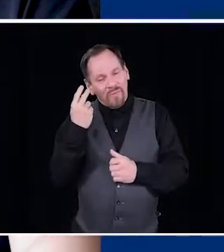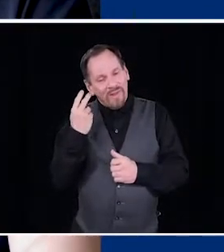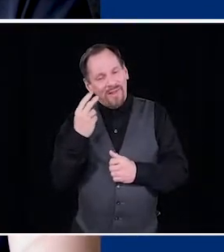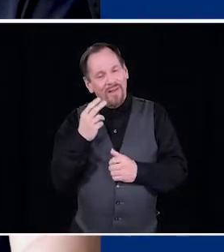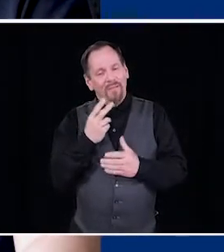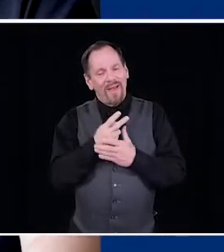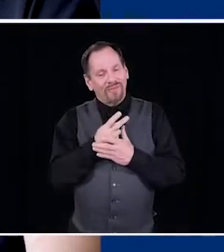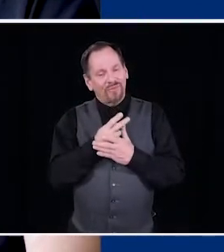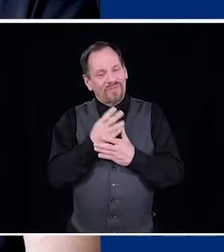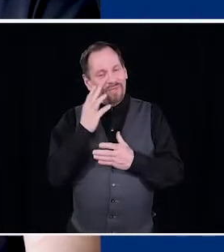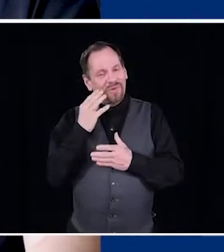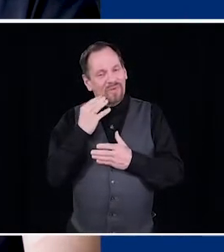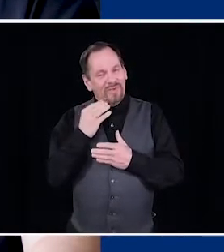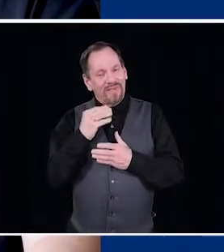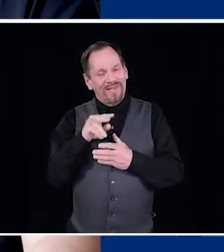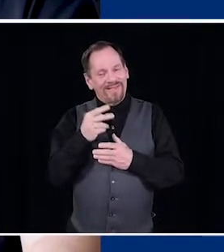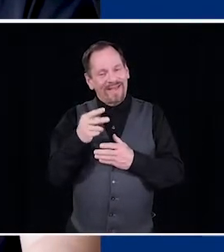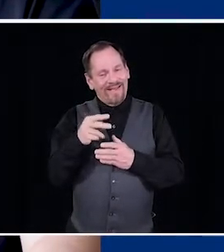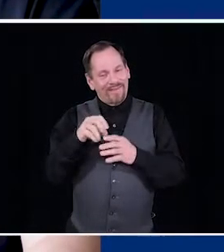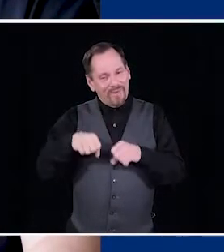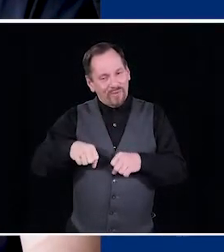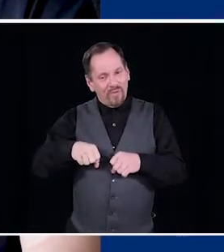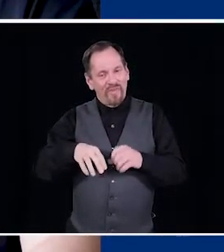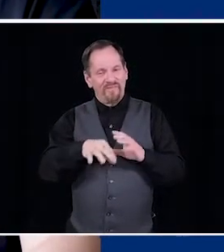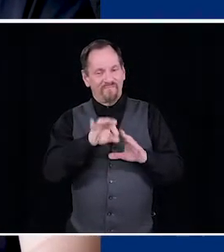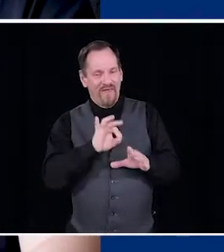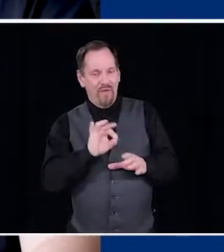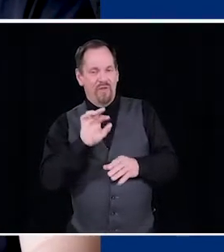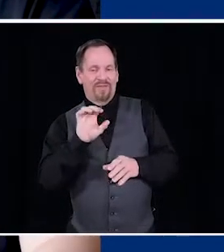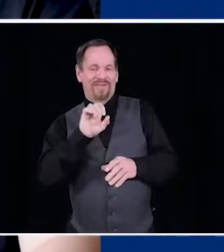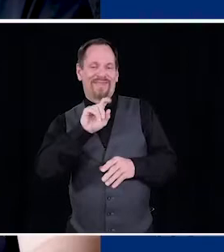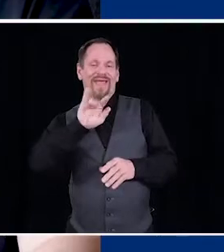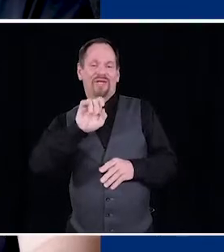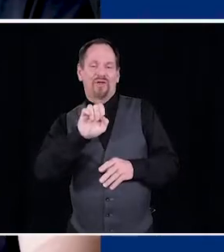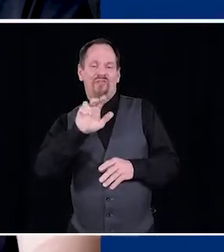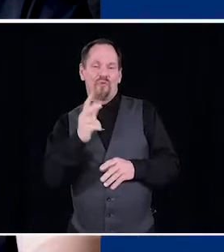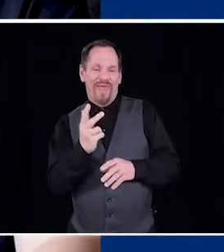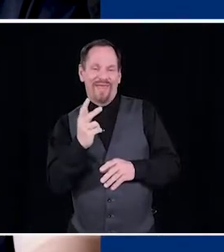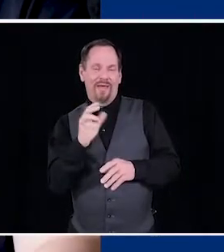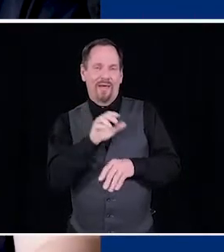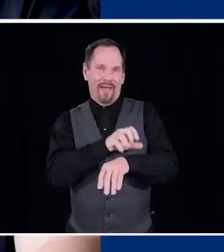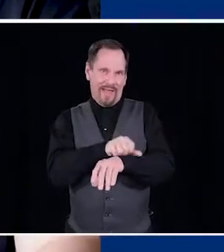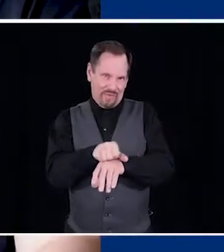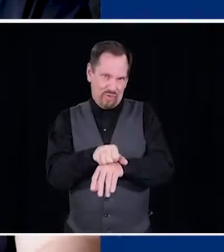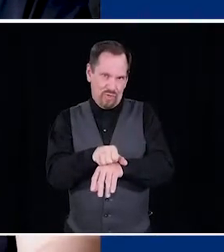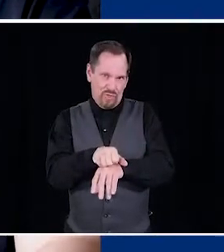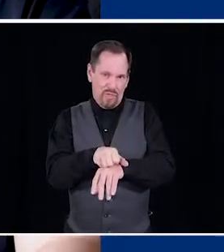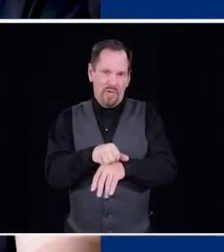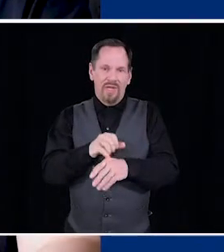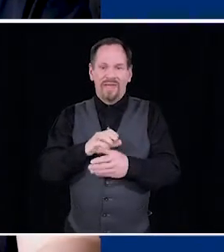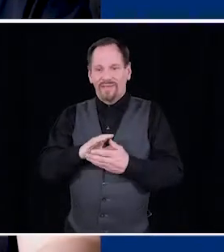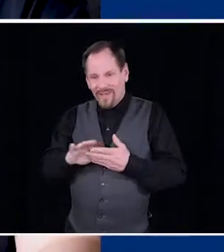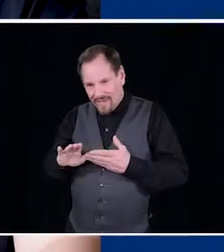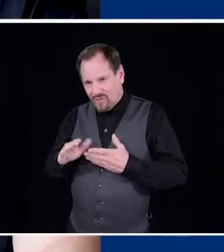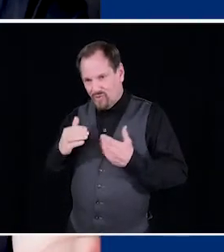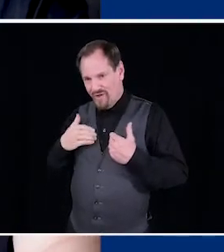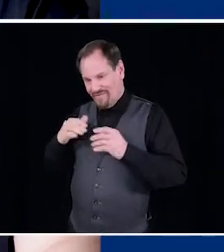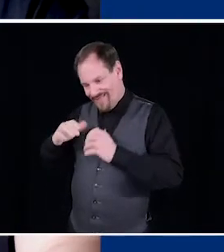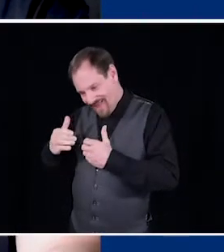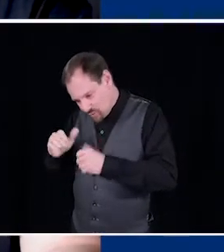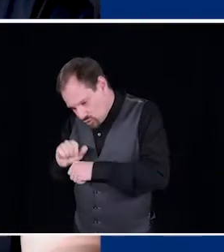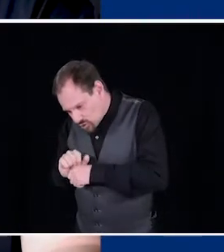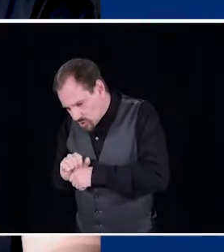during my second semester of the program. I was diagnosed with stage 3 melanoma. It was really nice to have the coursework and